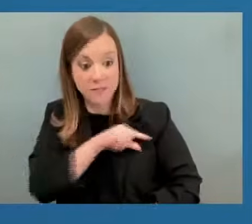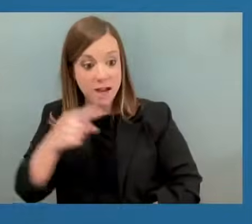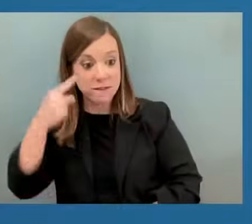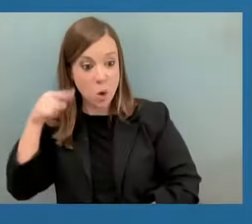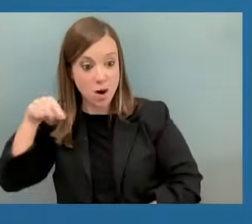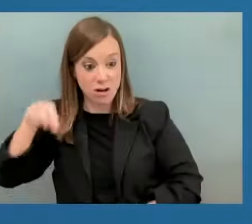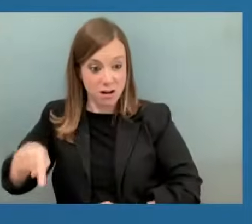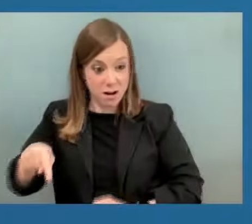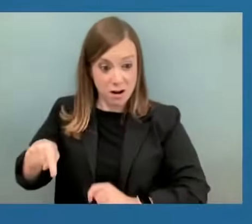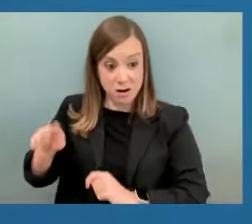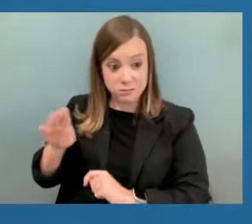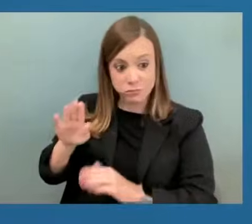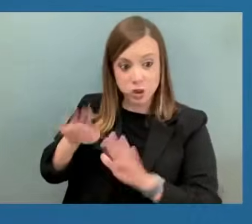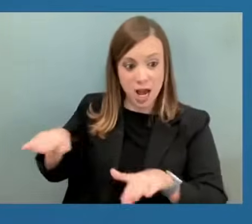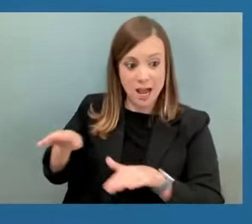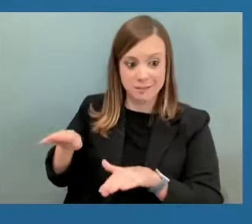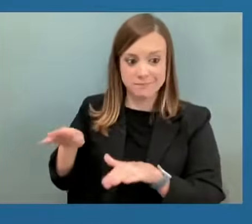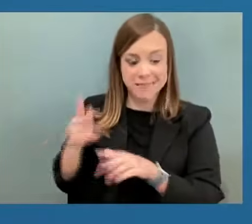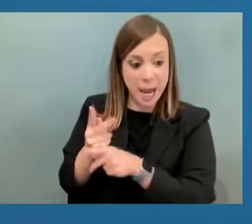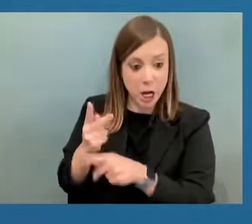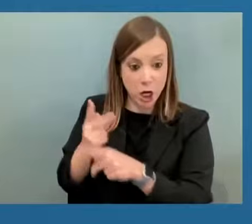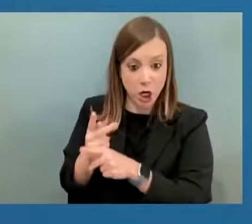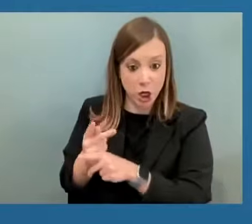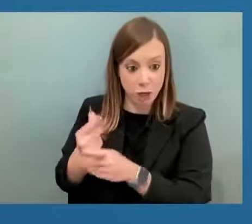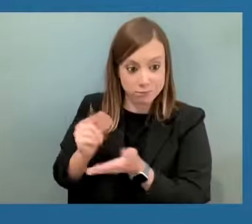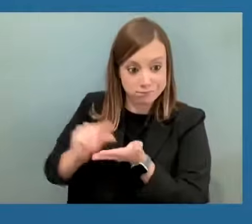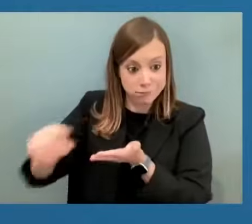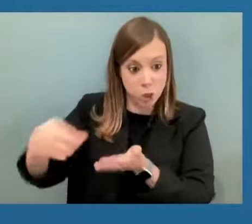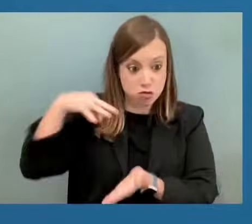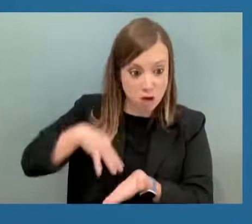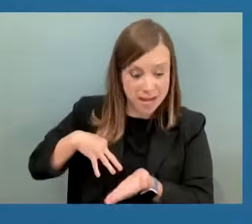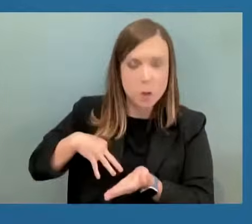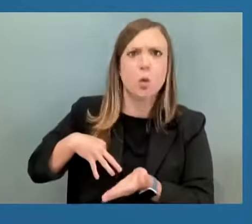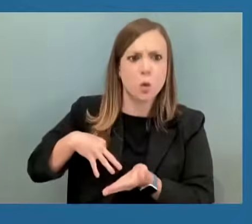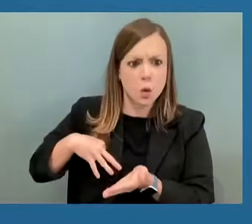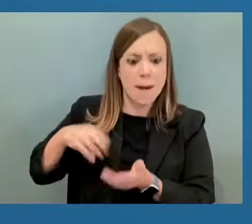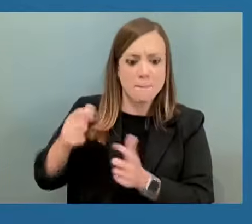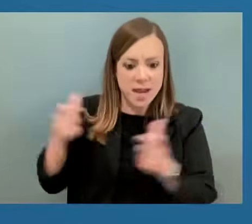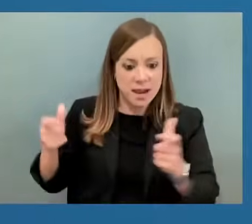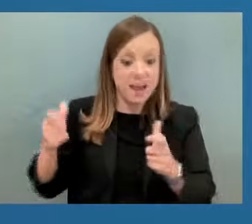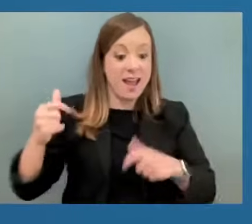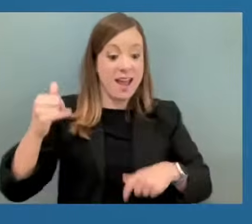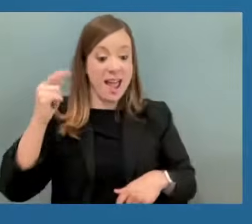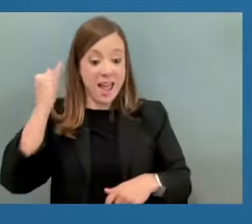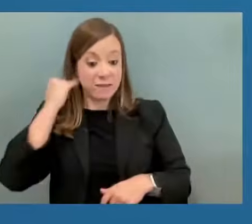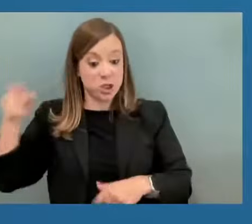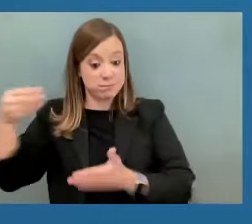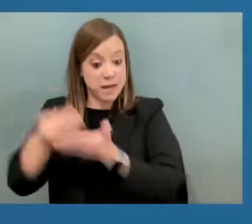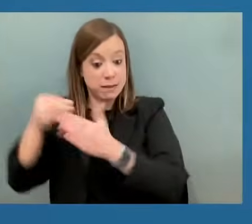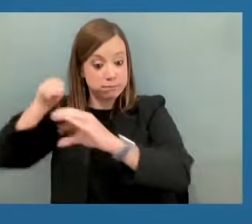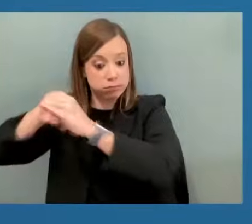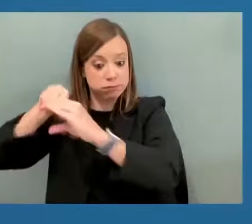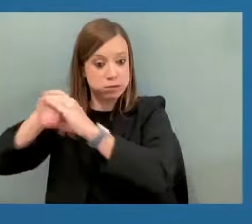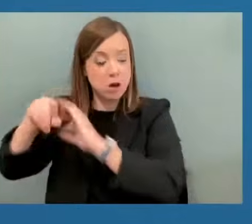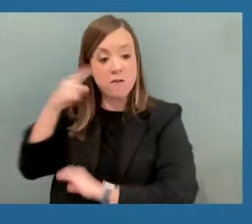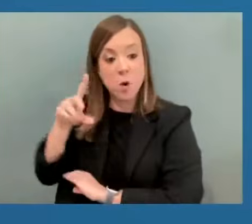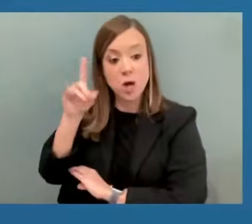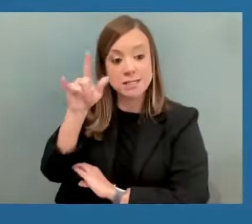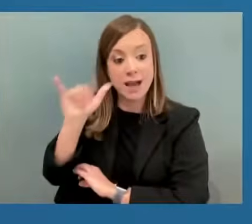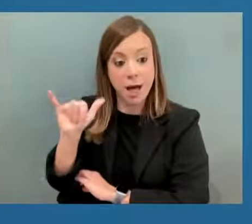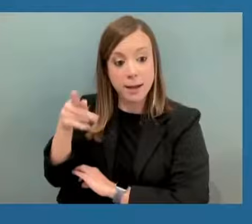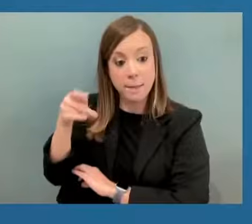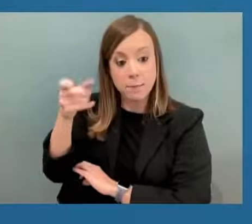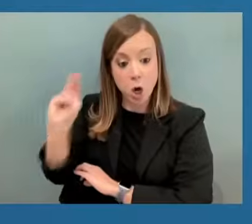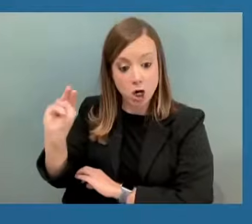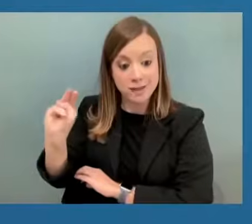for the Dolly Parton Imagination Library, that helps students be ready for school by sending books out